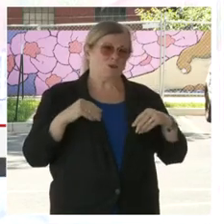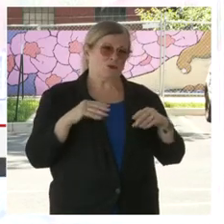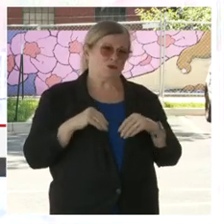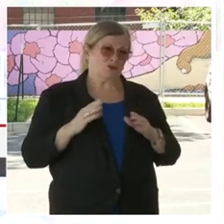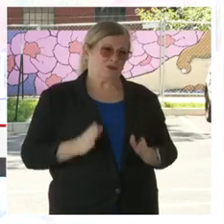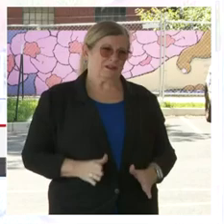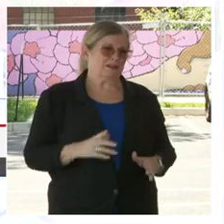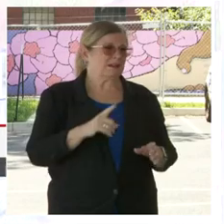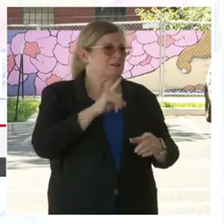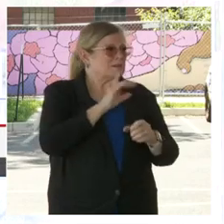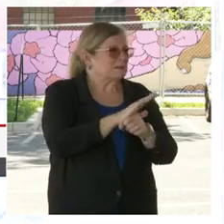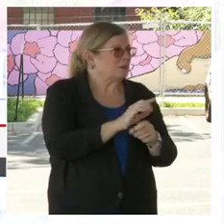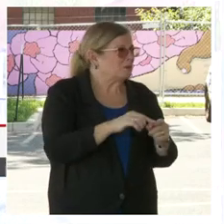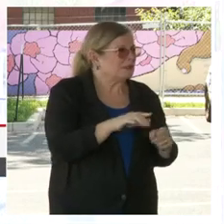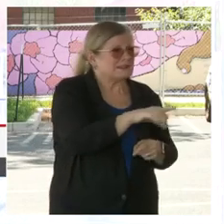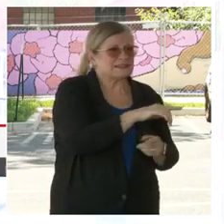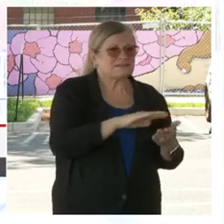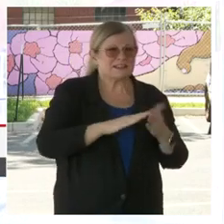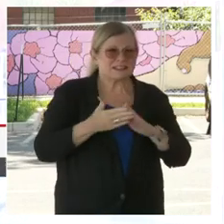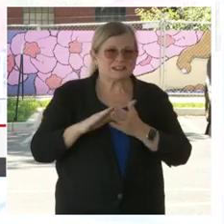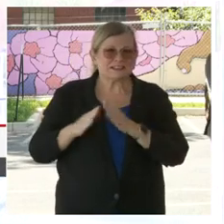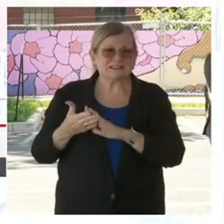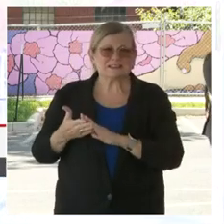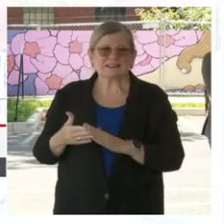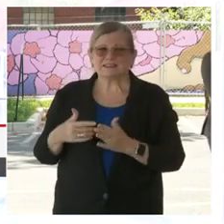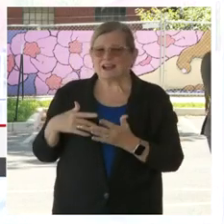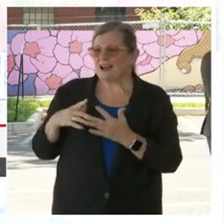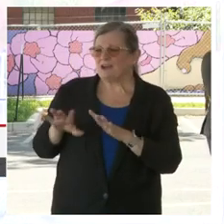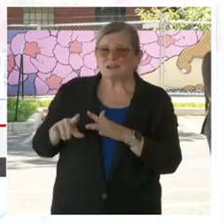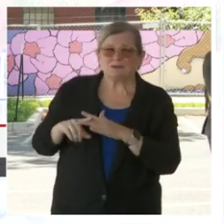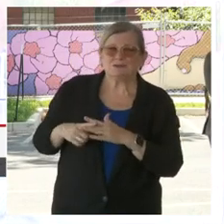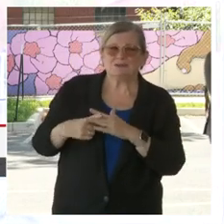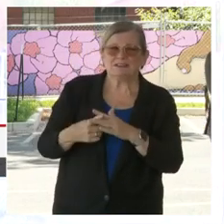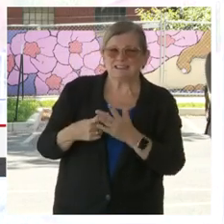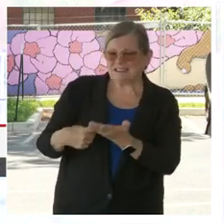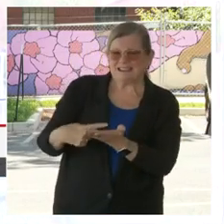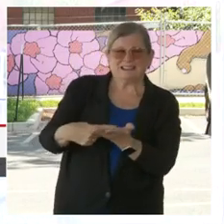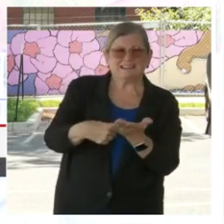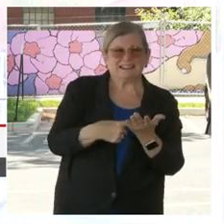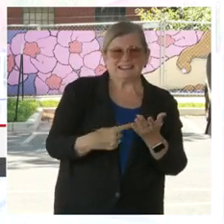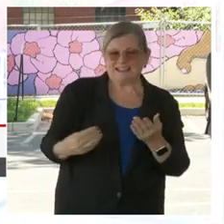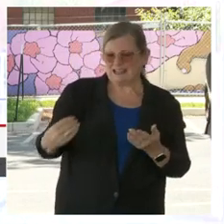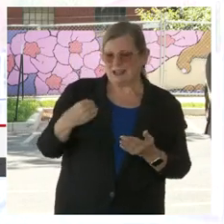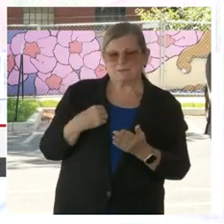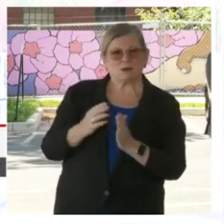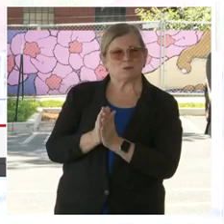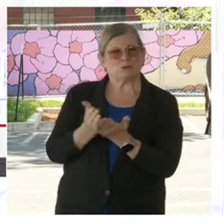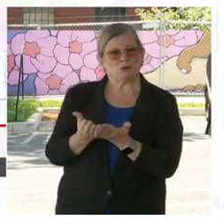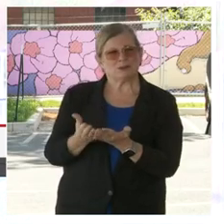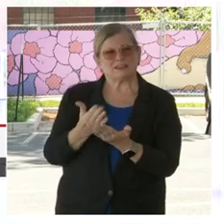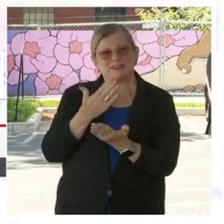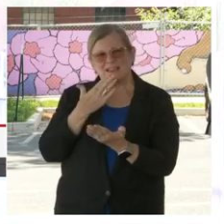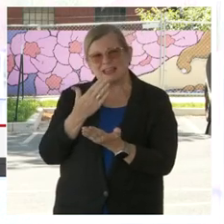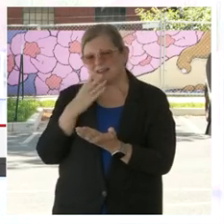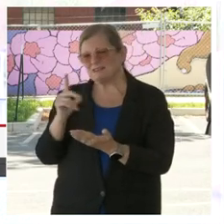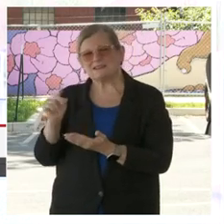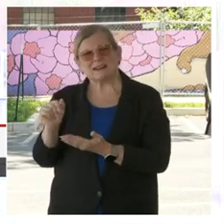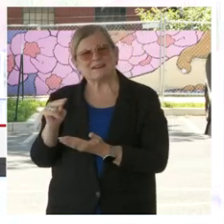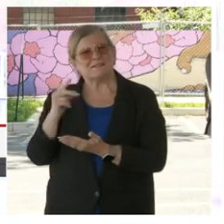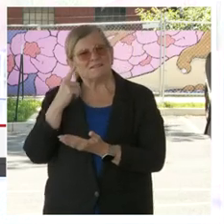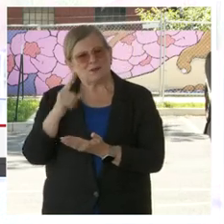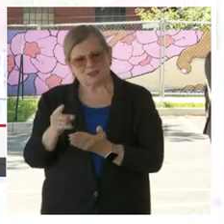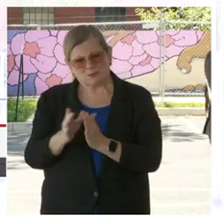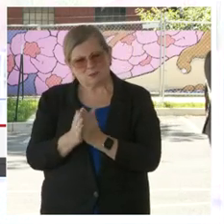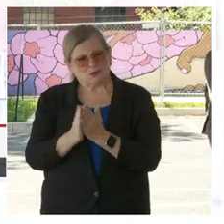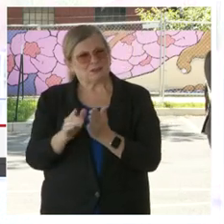excellence. In our initial conversation, Dan gave me a book, and I wanted to thank him for that. Thank you, Dan. In this book,